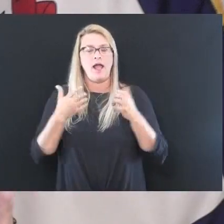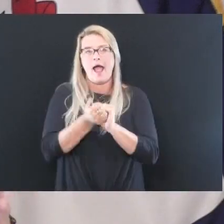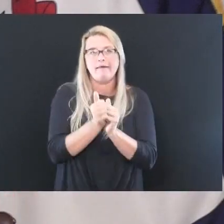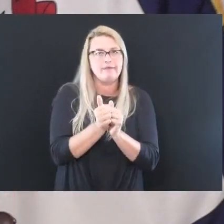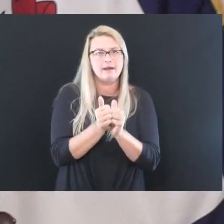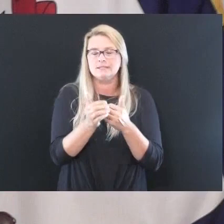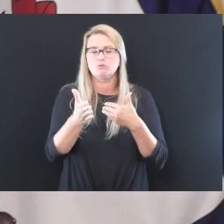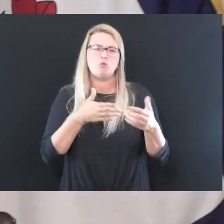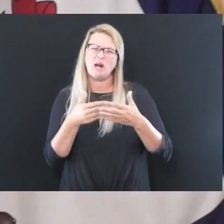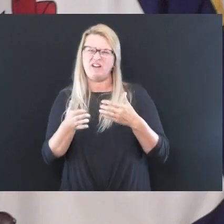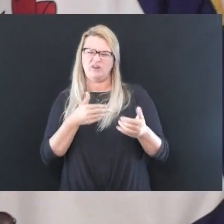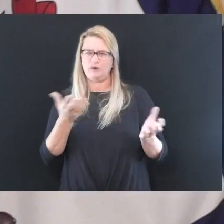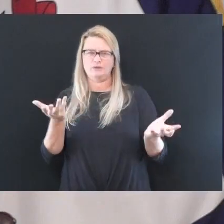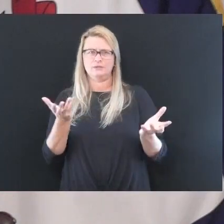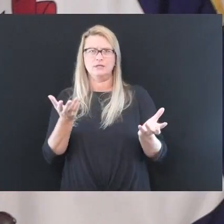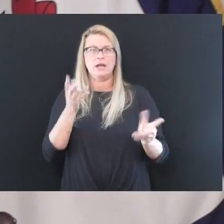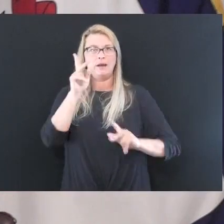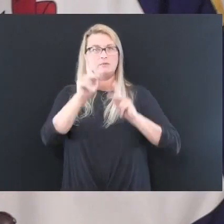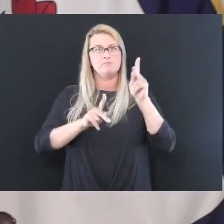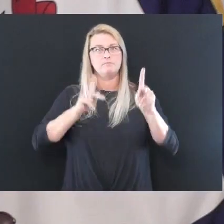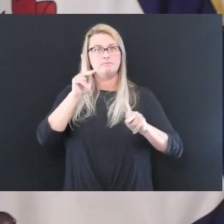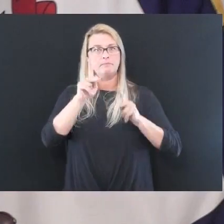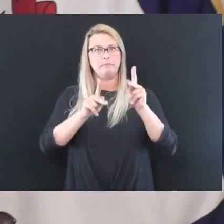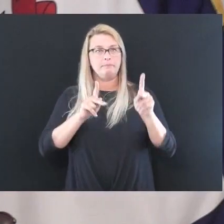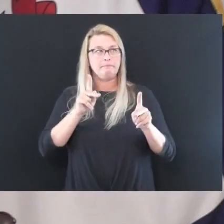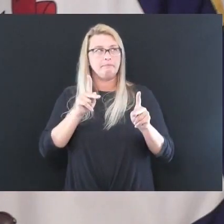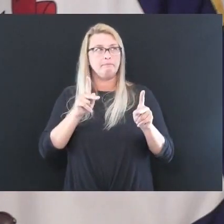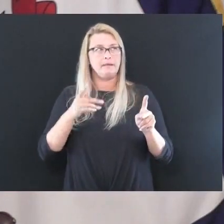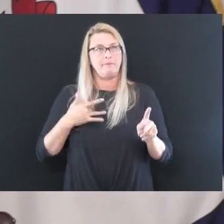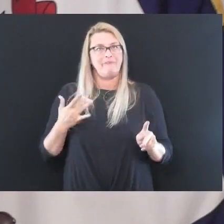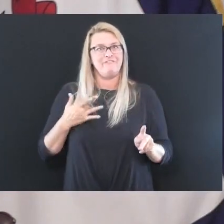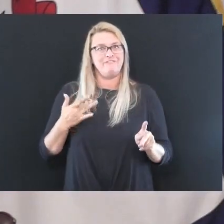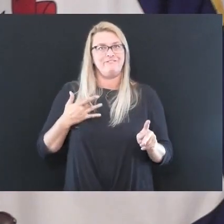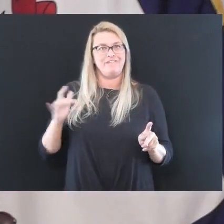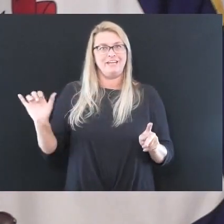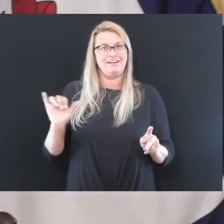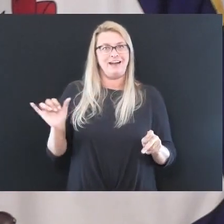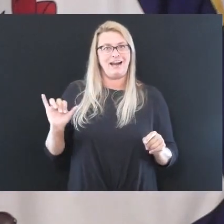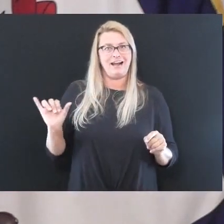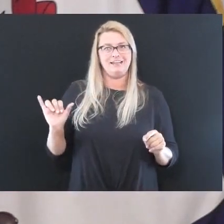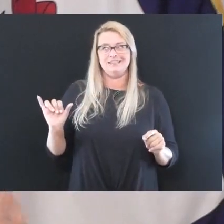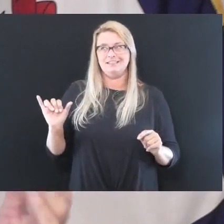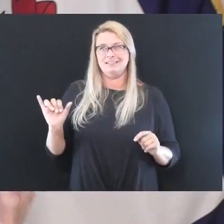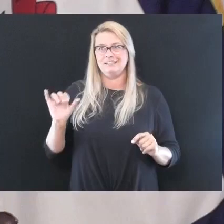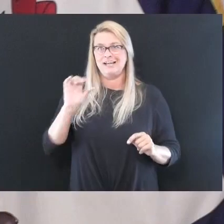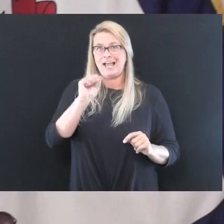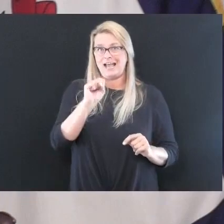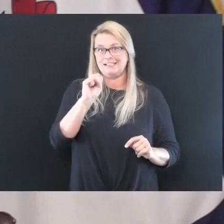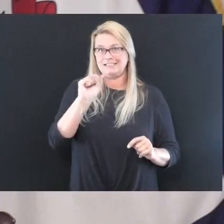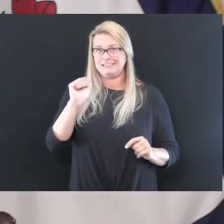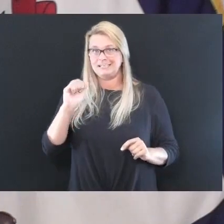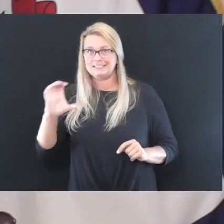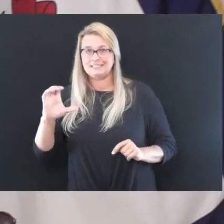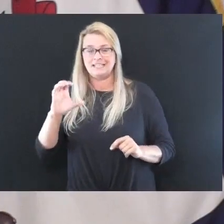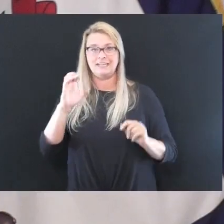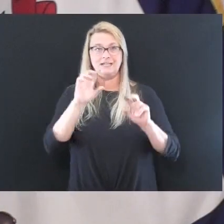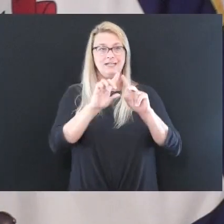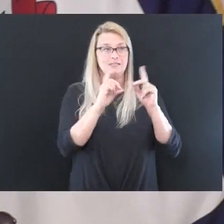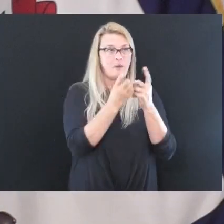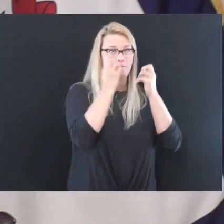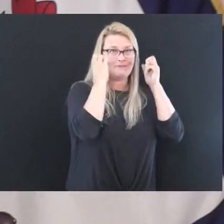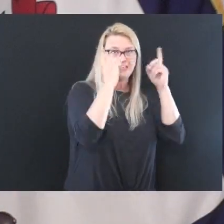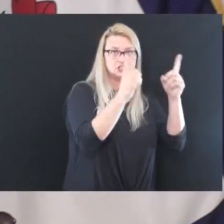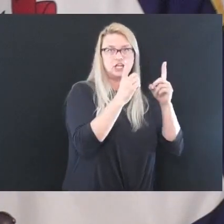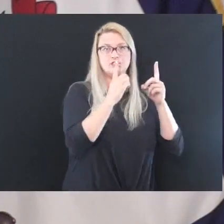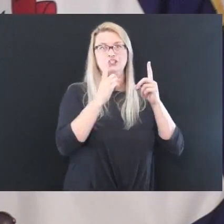you know, people, we feel like from the, you know, the SSAC and the education